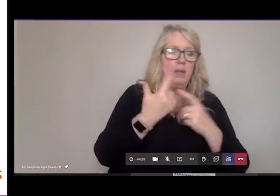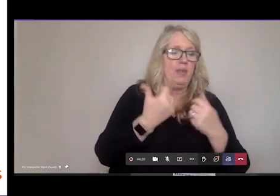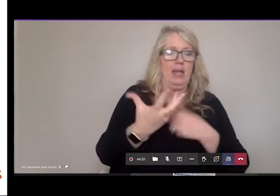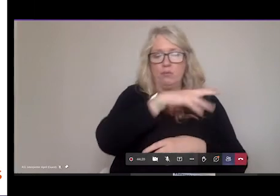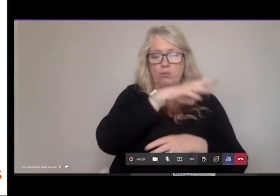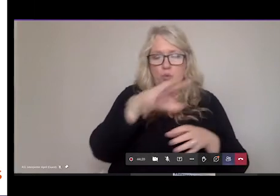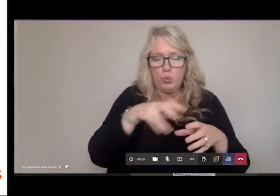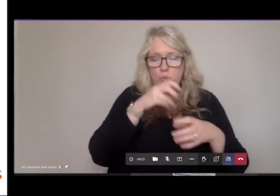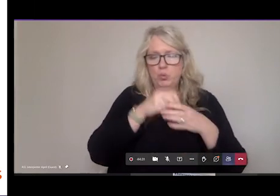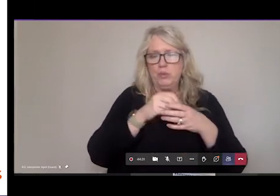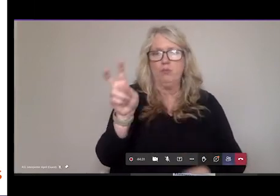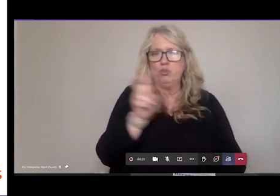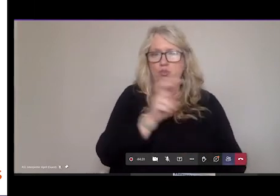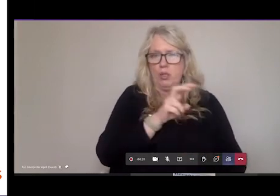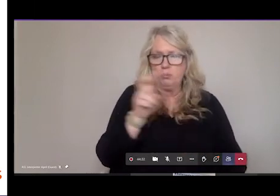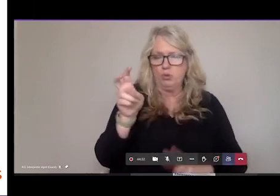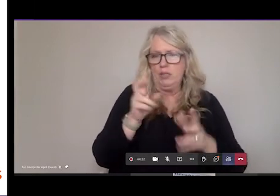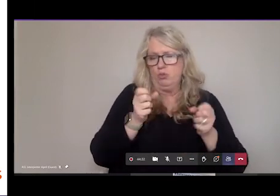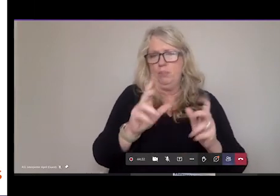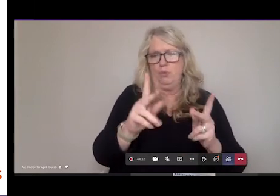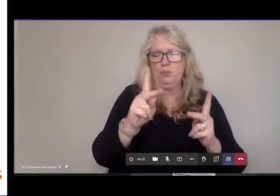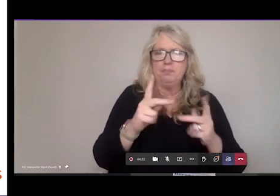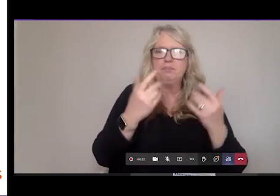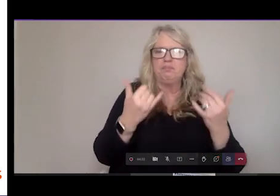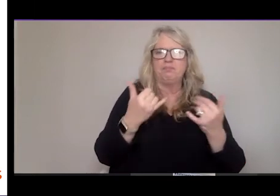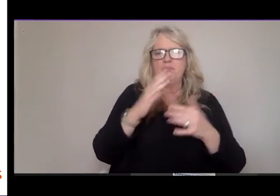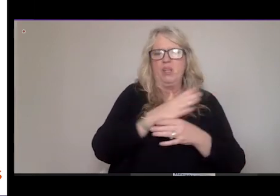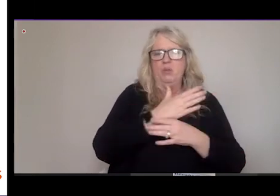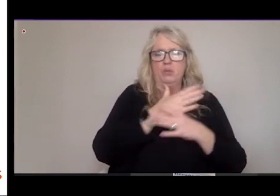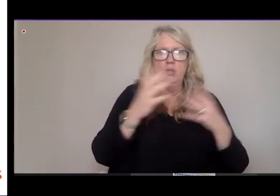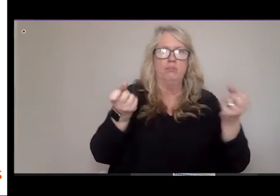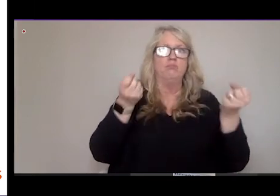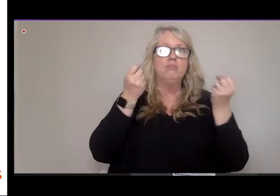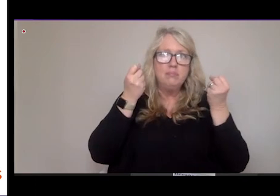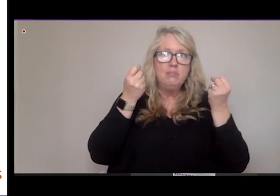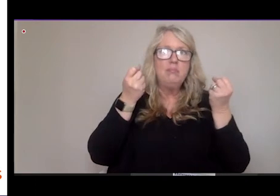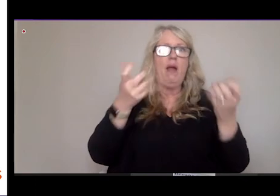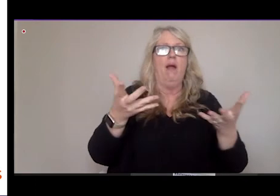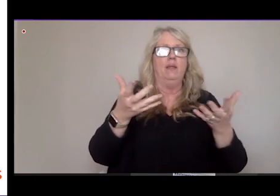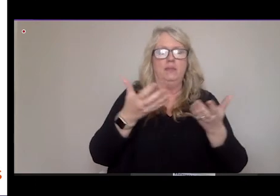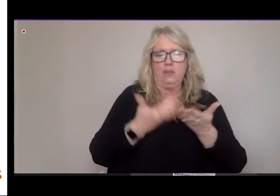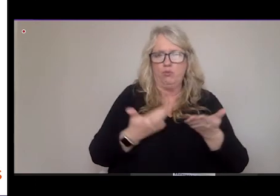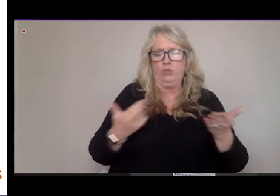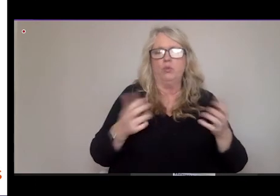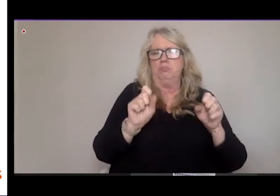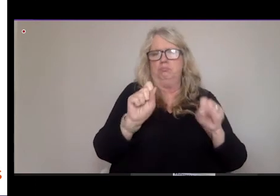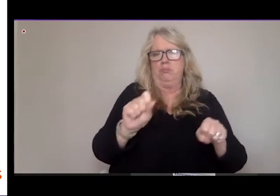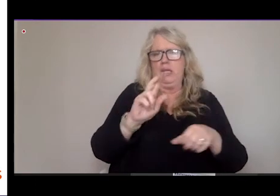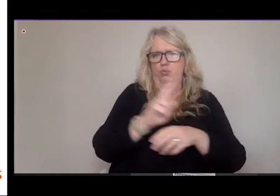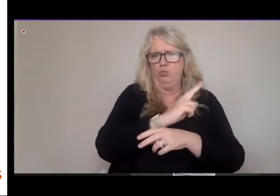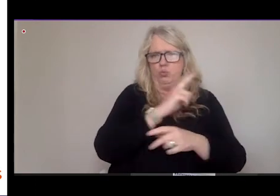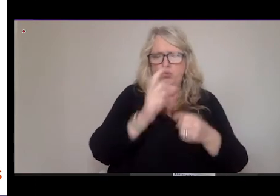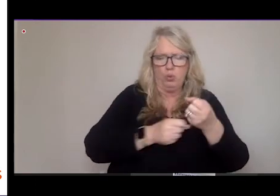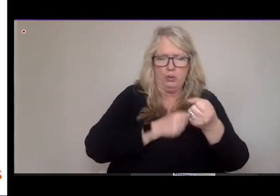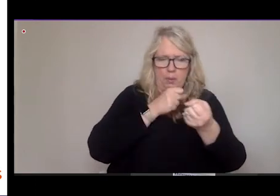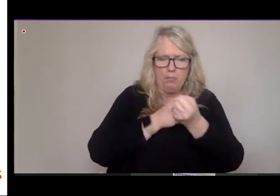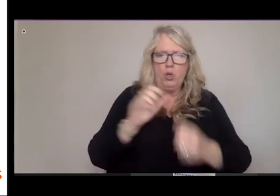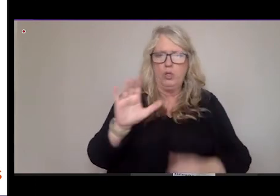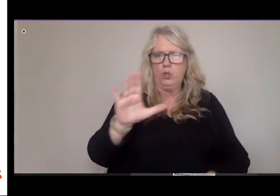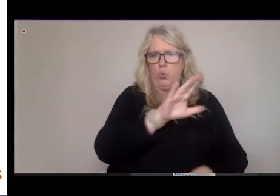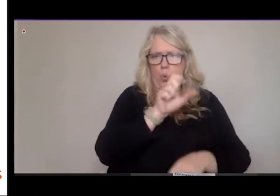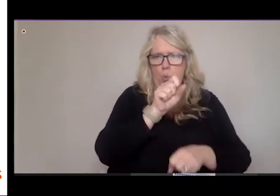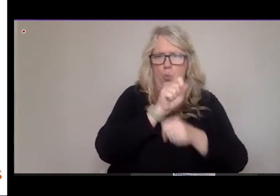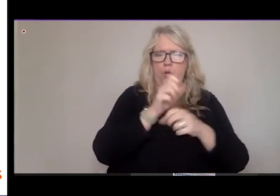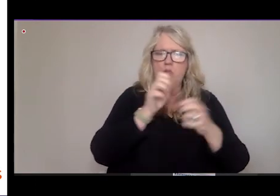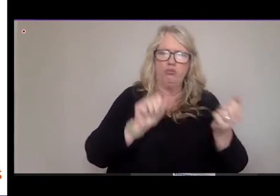settings with inclusive transportation opportunities. I'm going to share with you tons of resources that you could